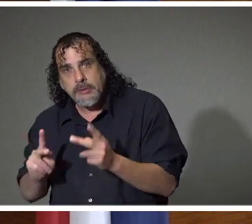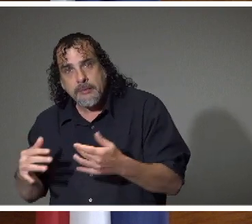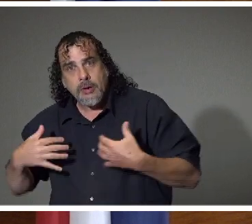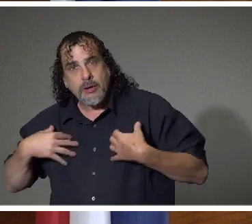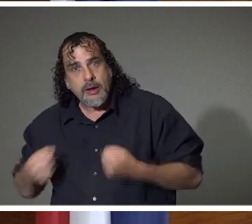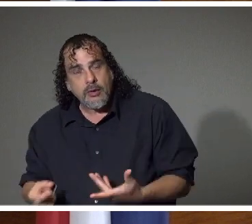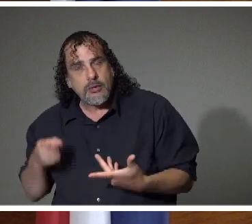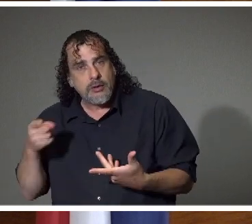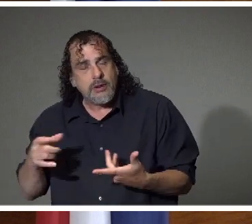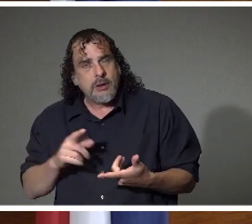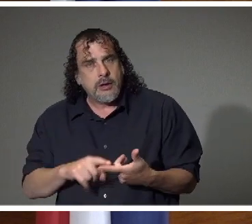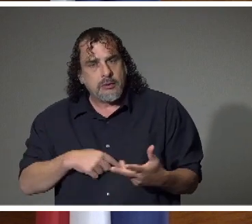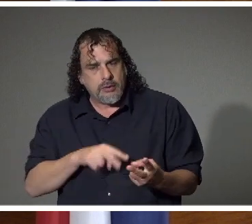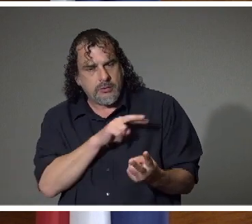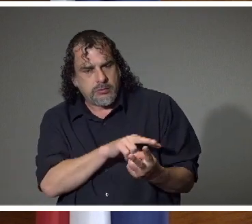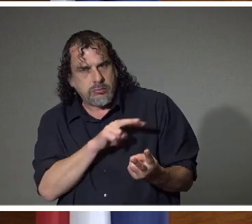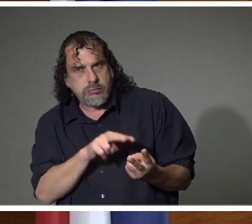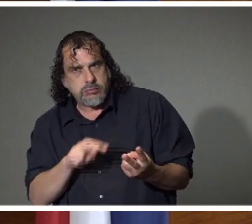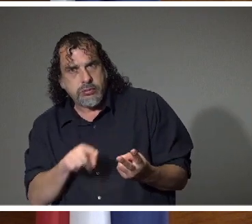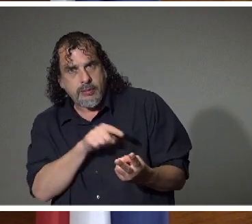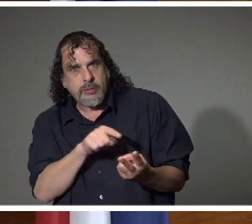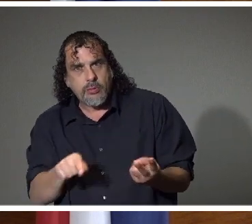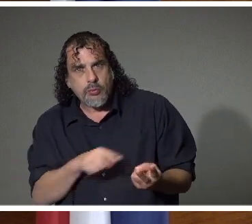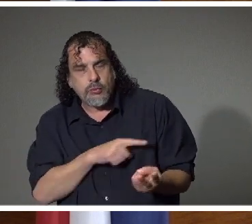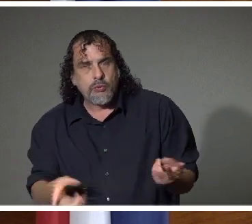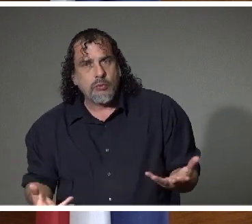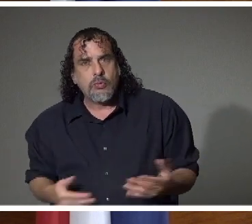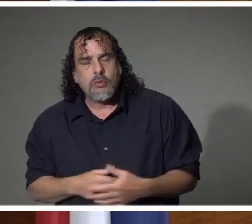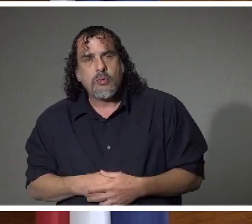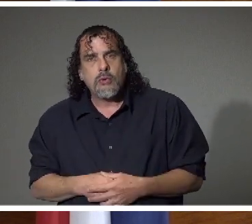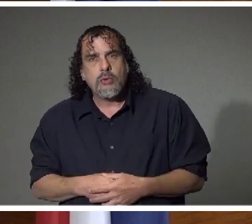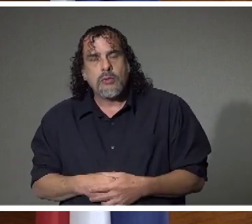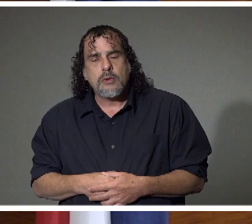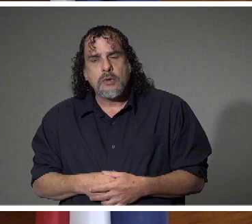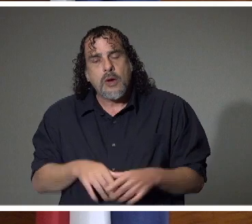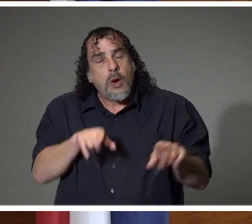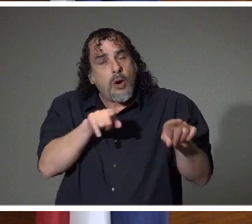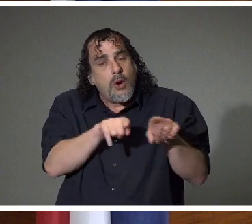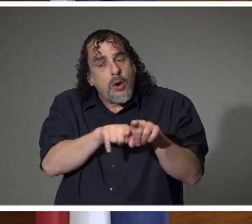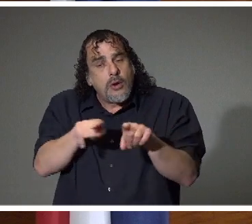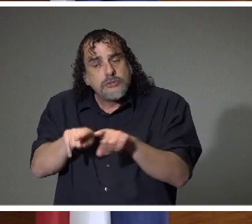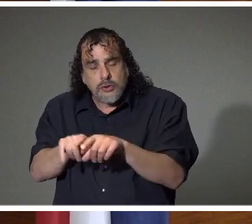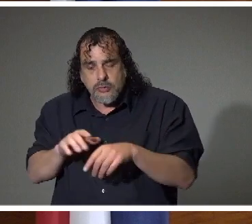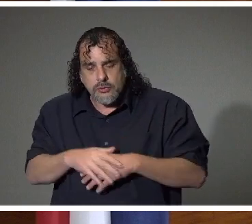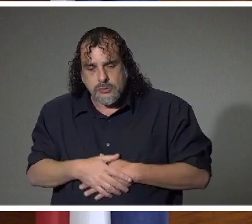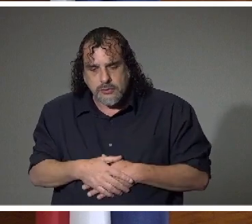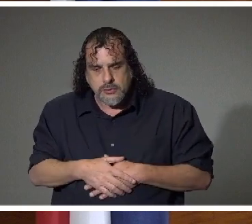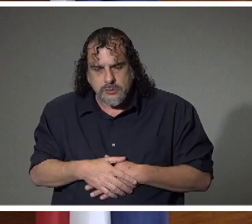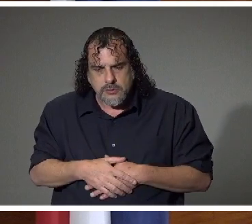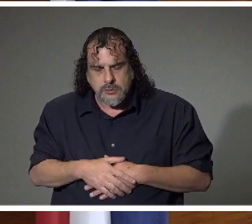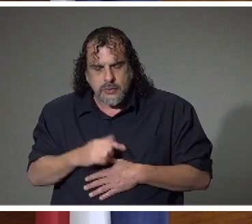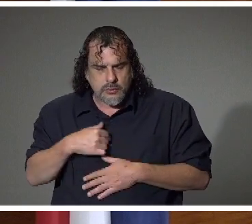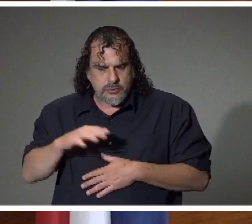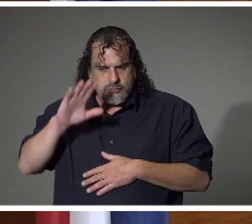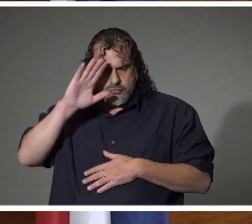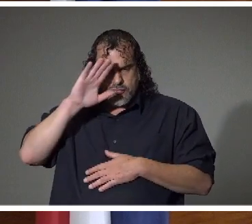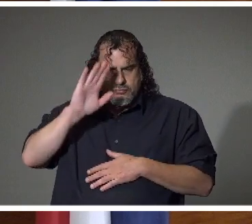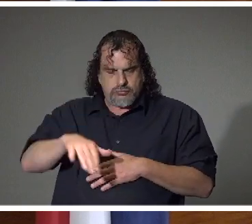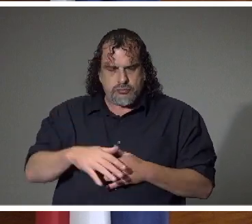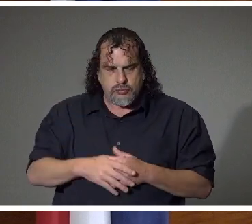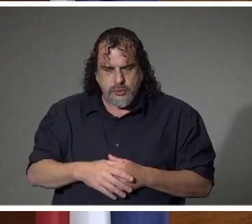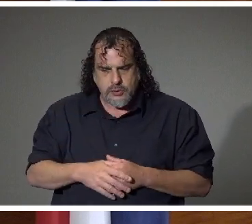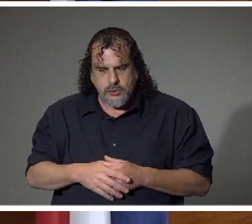facilities. We're watching that very, very closely. And also, we know that when